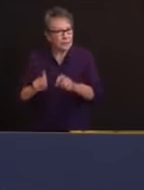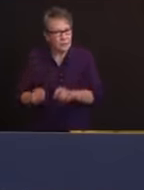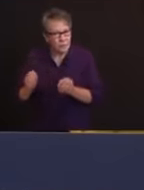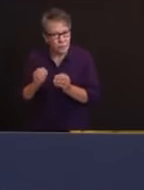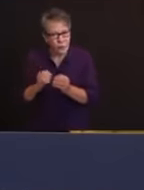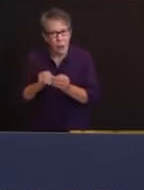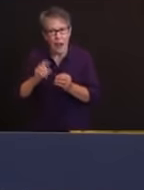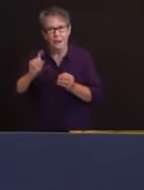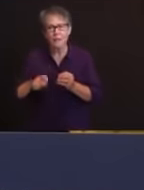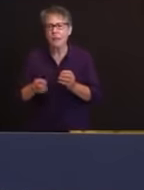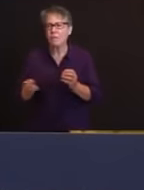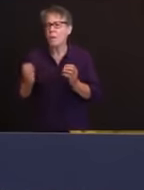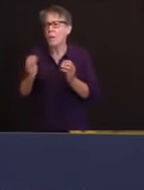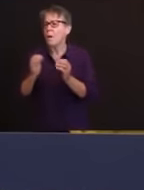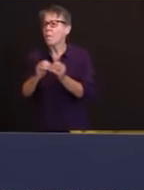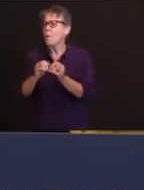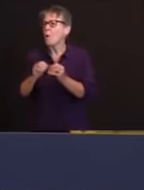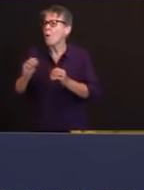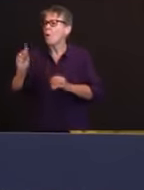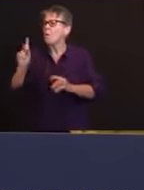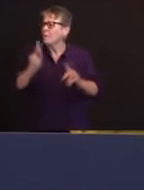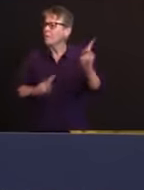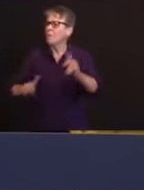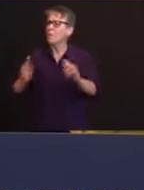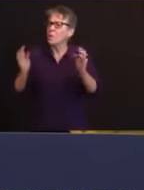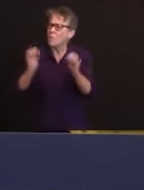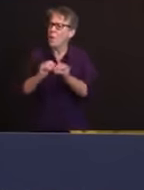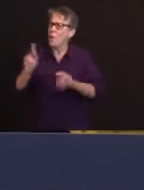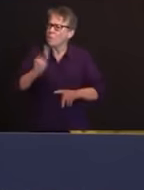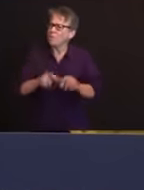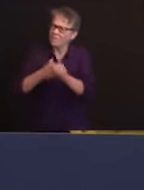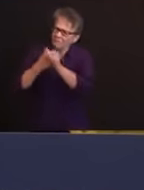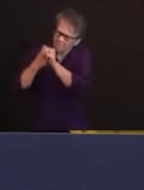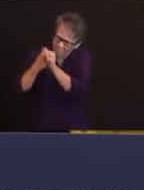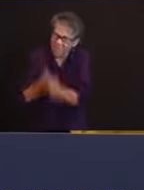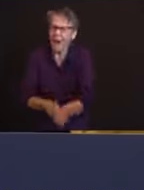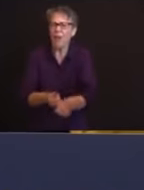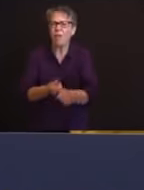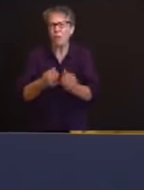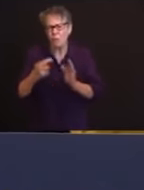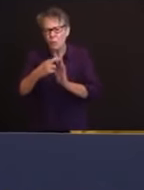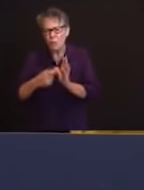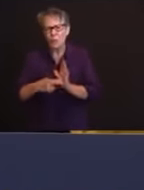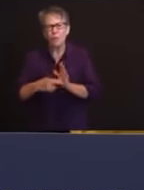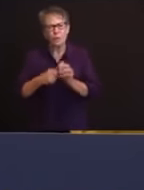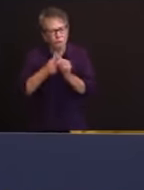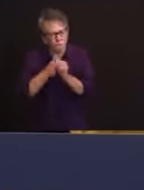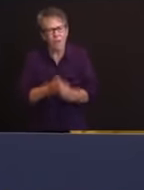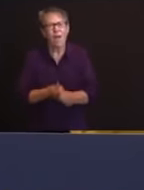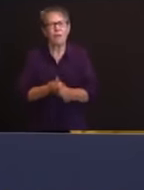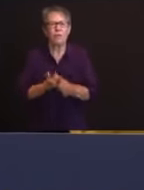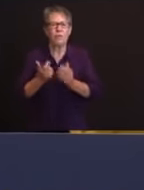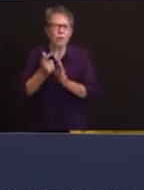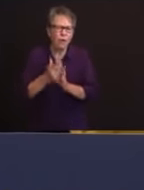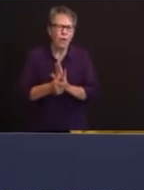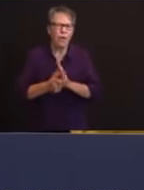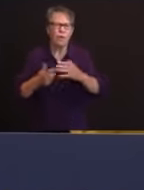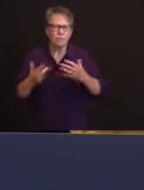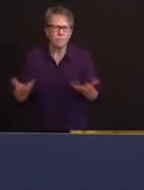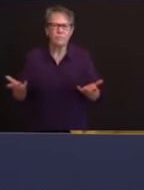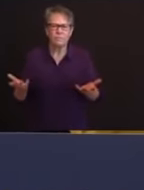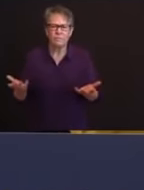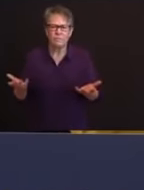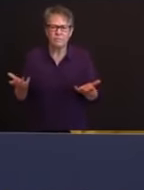bullhorn are the four principal elements of that, and I think it's and both. It's not either